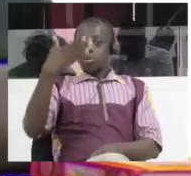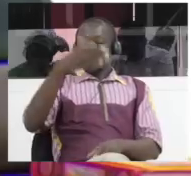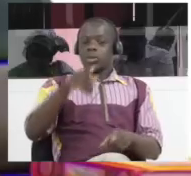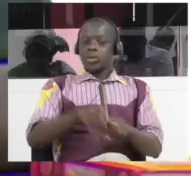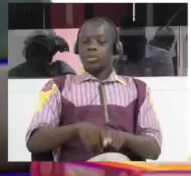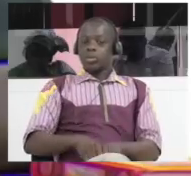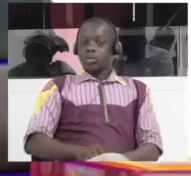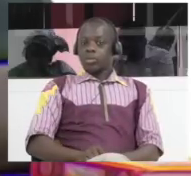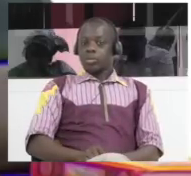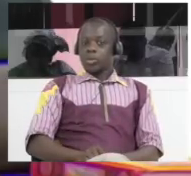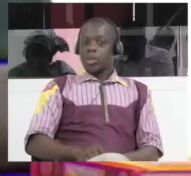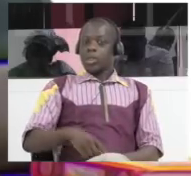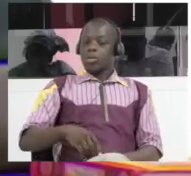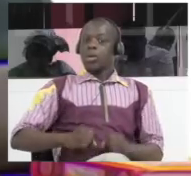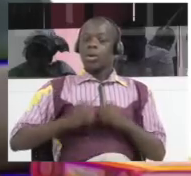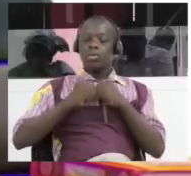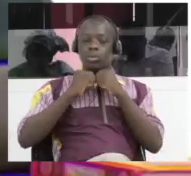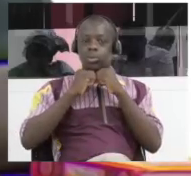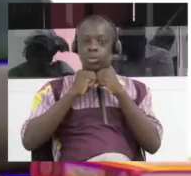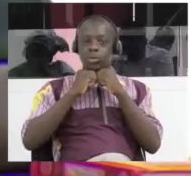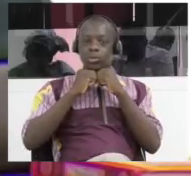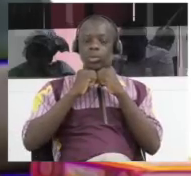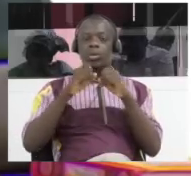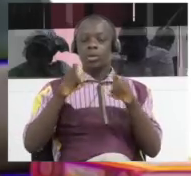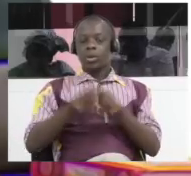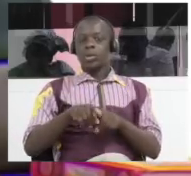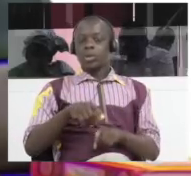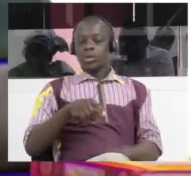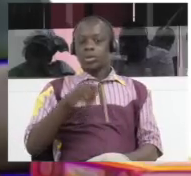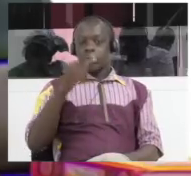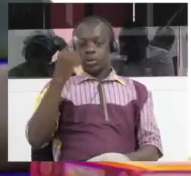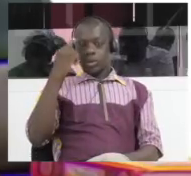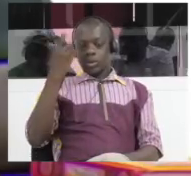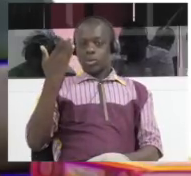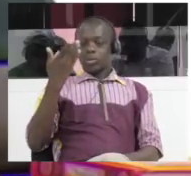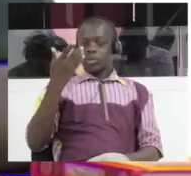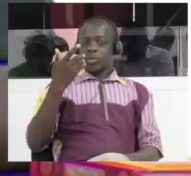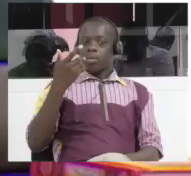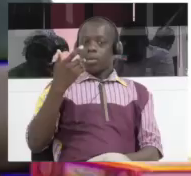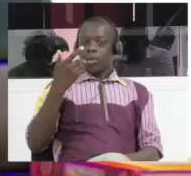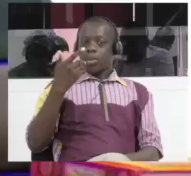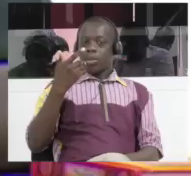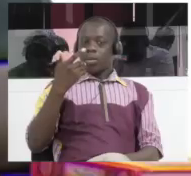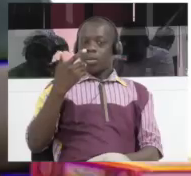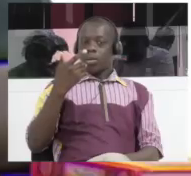visited at some point by Sana Sabali, and then I think it was